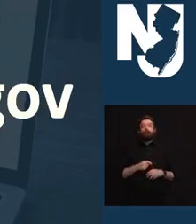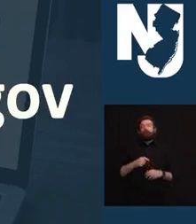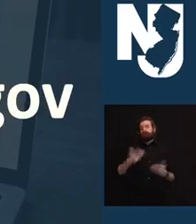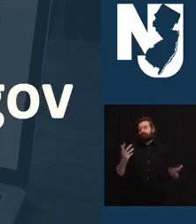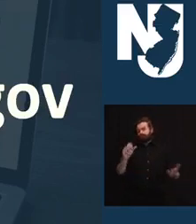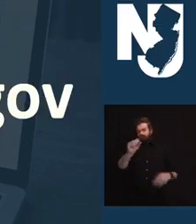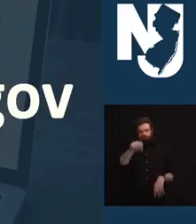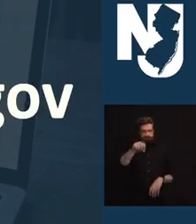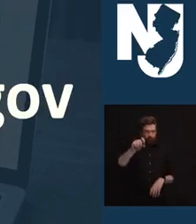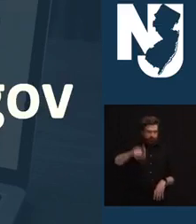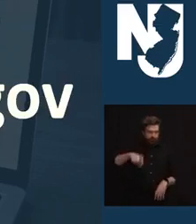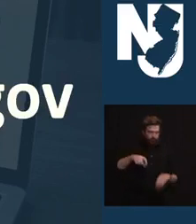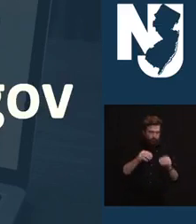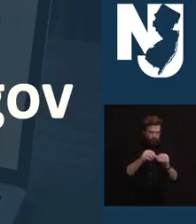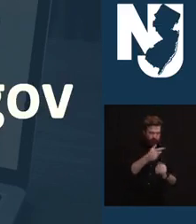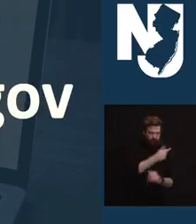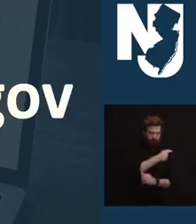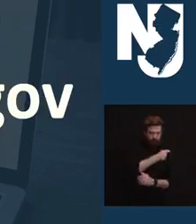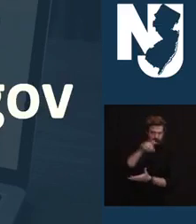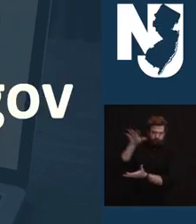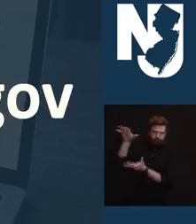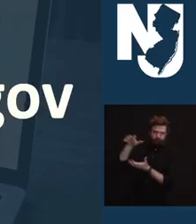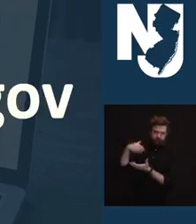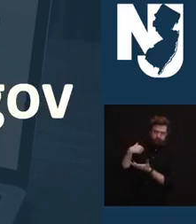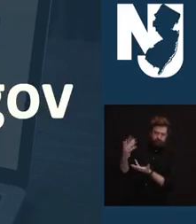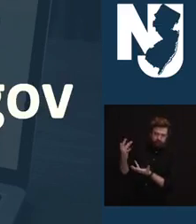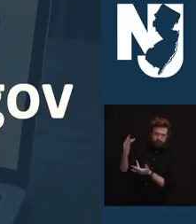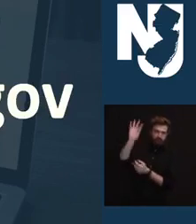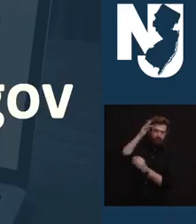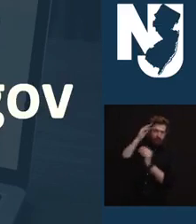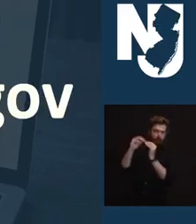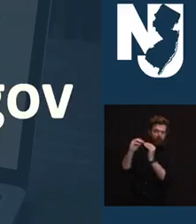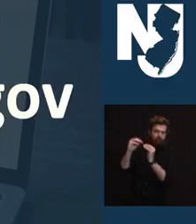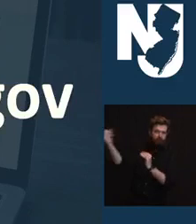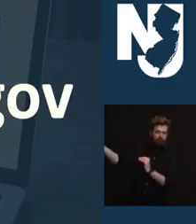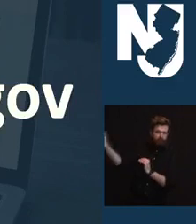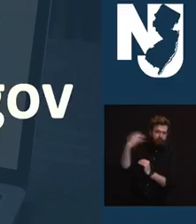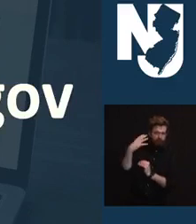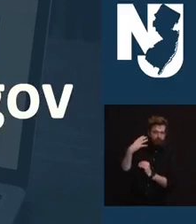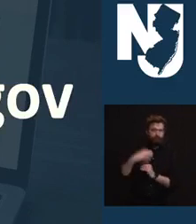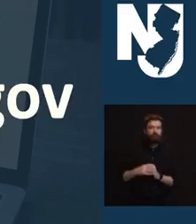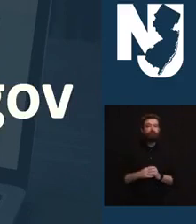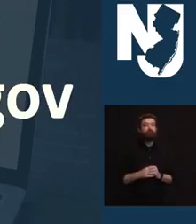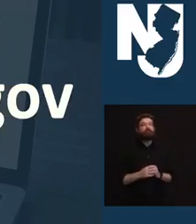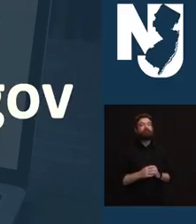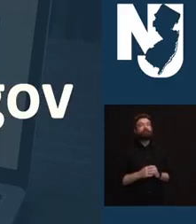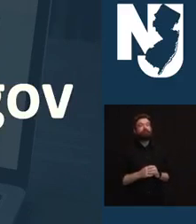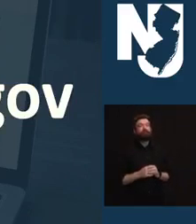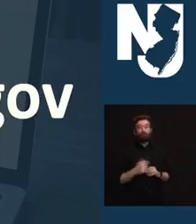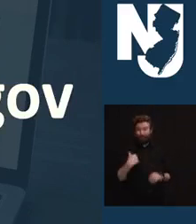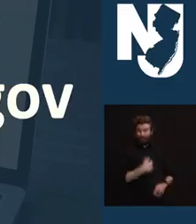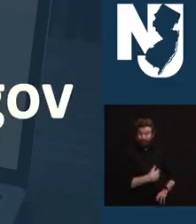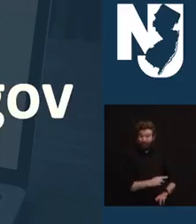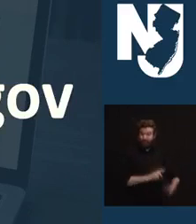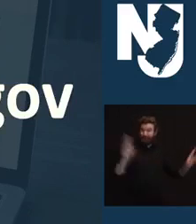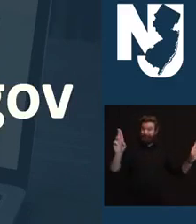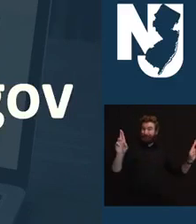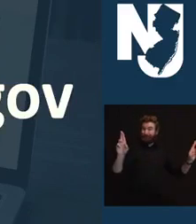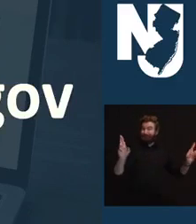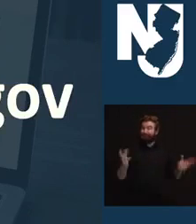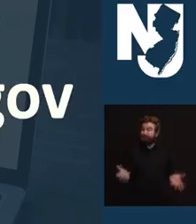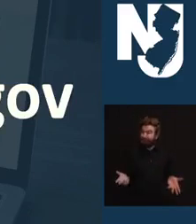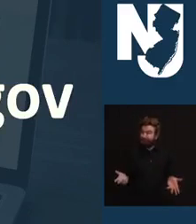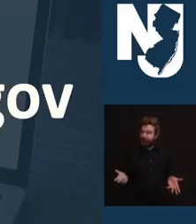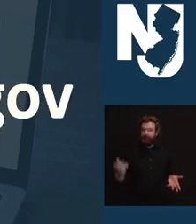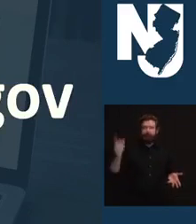that demand. And it is becoming increasingly apparent that we are ready, but they are not. And we saw some stories, Judy, you and I were